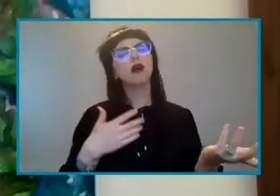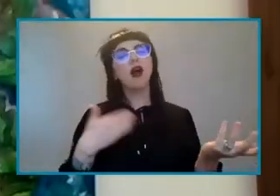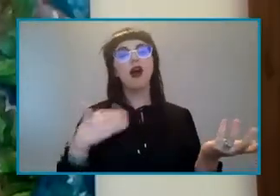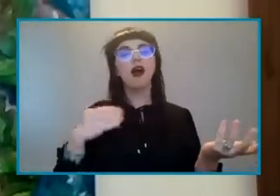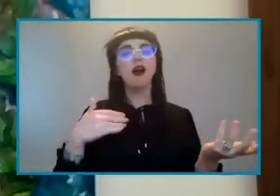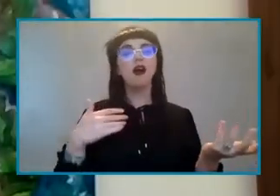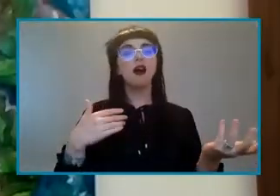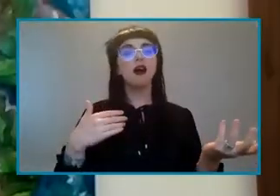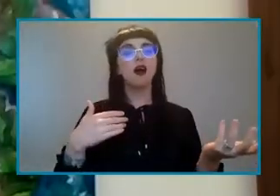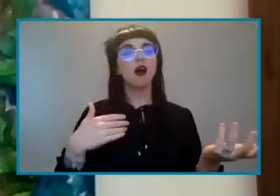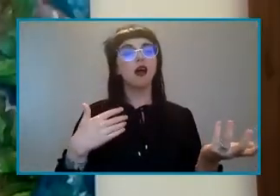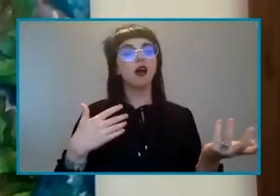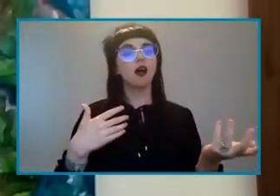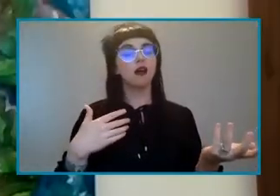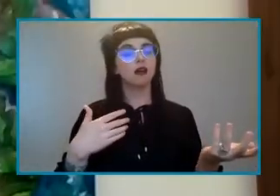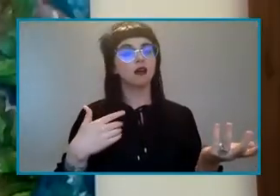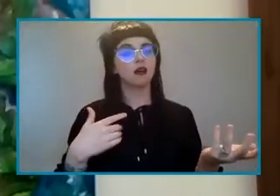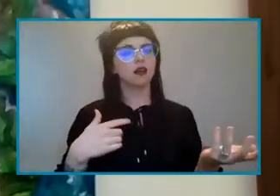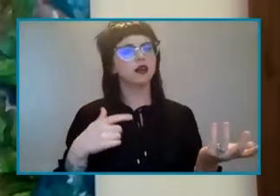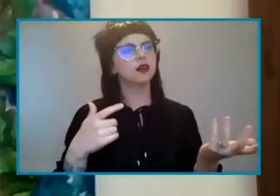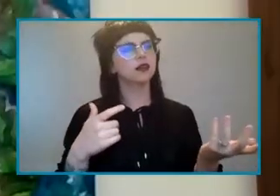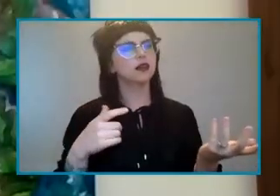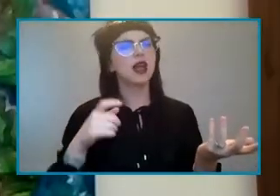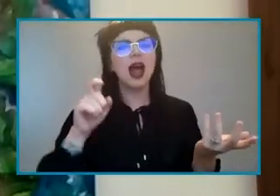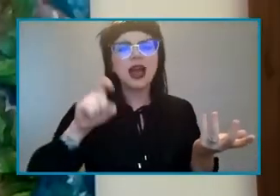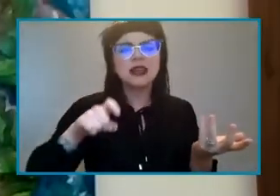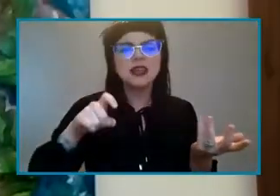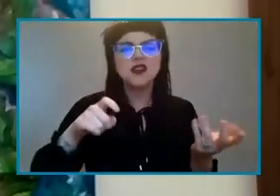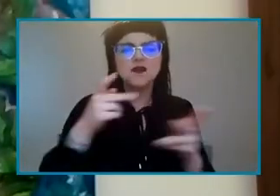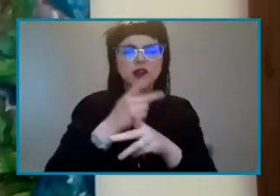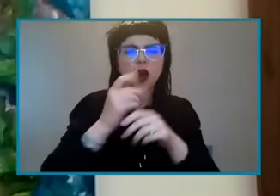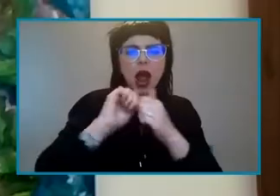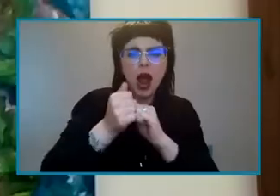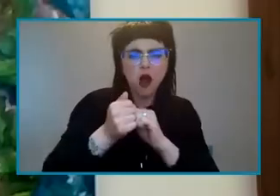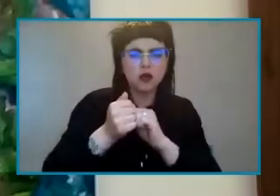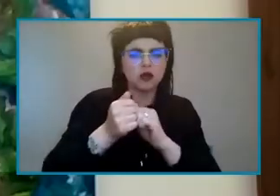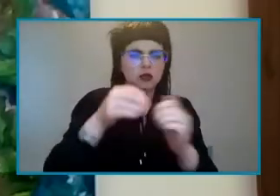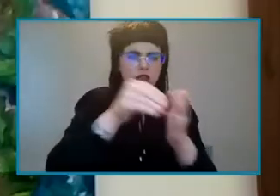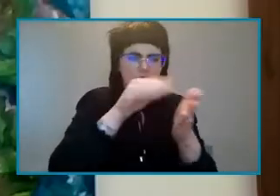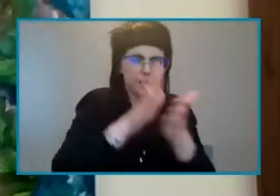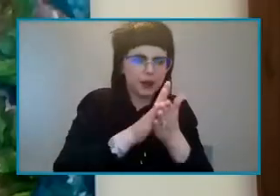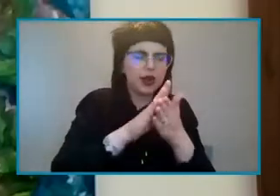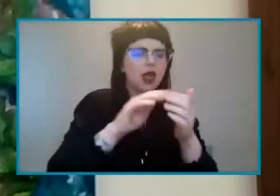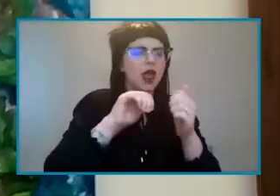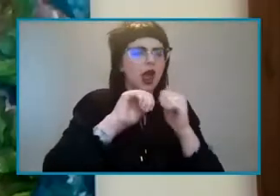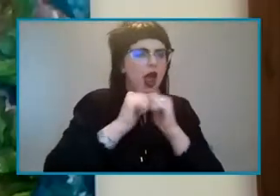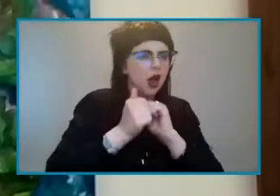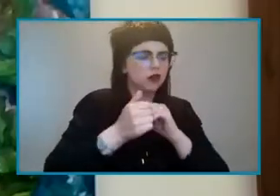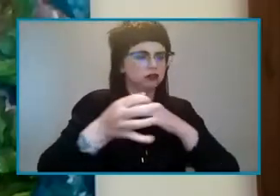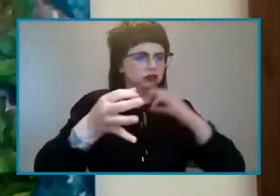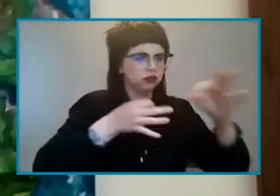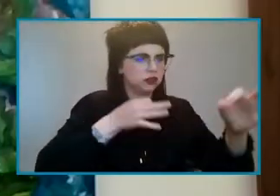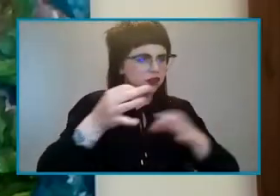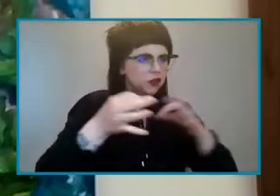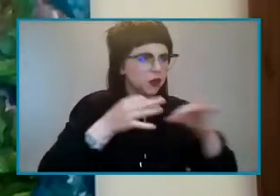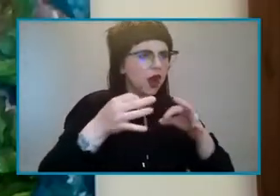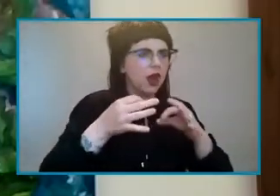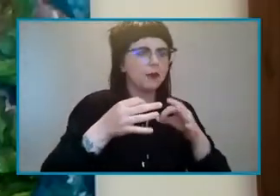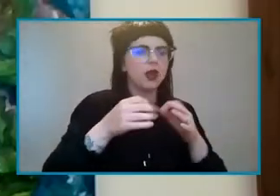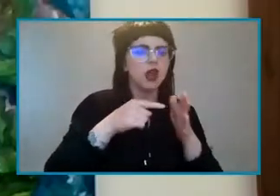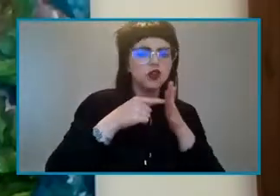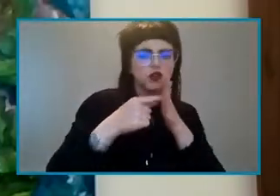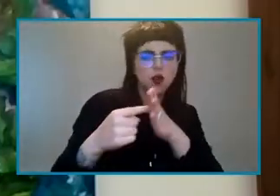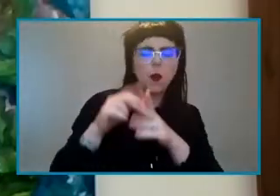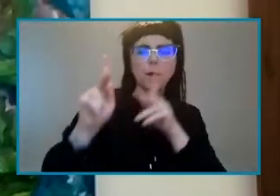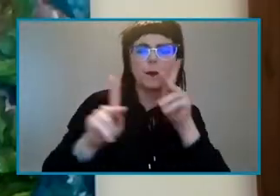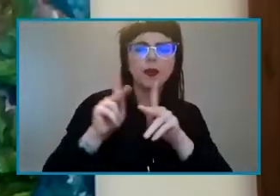And you start writing it down. And you're like, oh, what are the words that I really need to use to help kind of get somebody else to understand it or really think about the start to